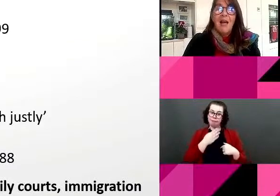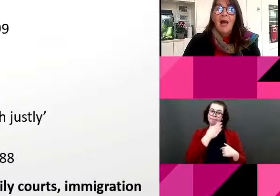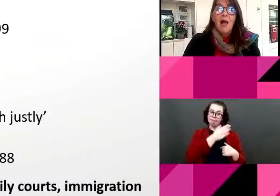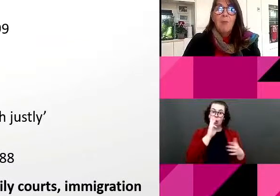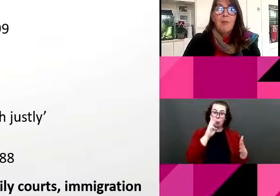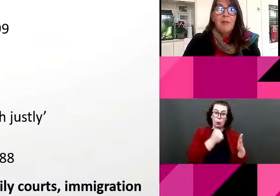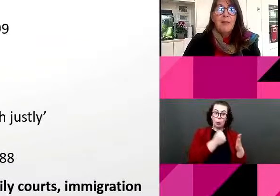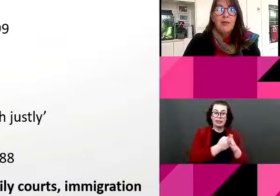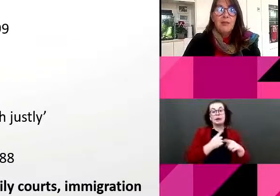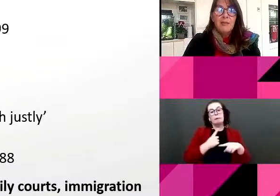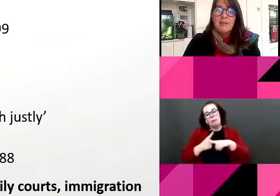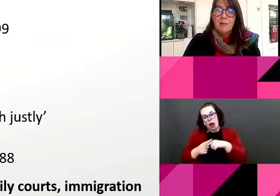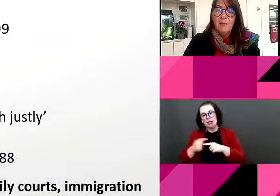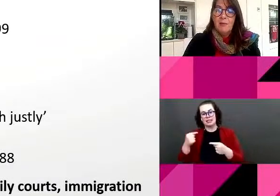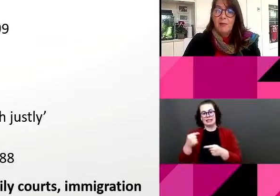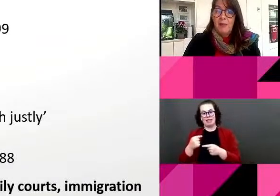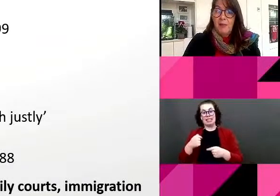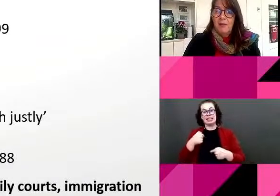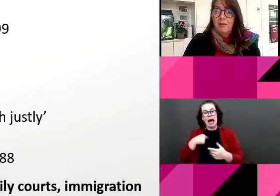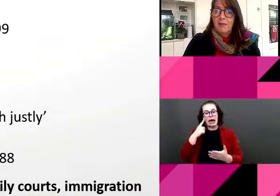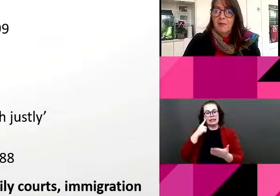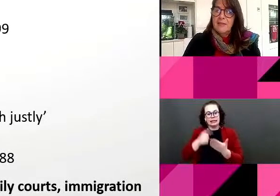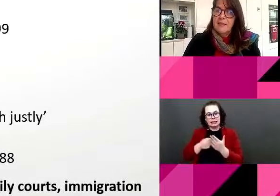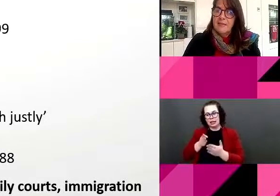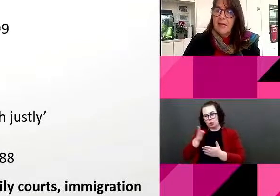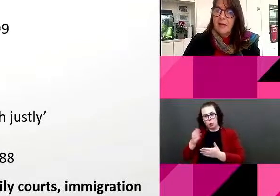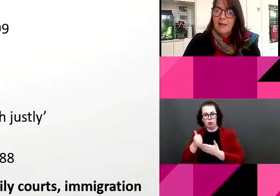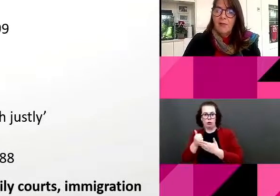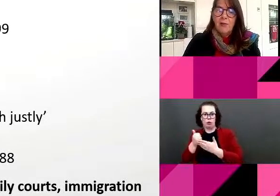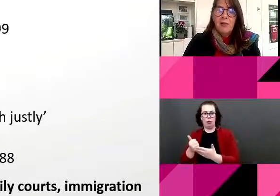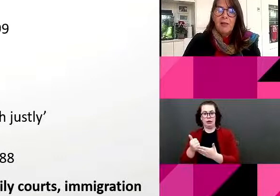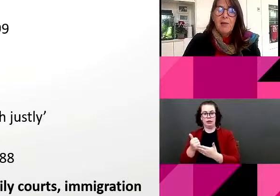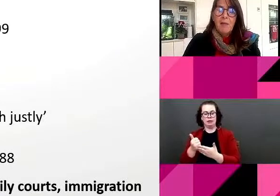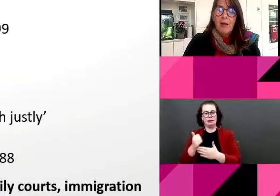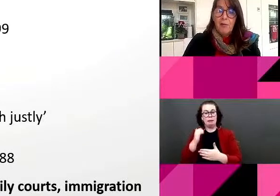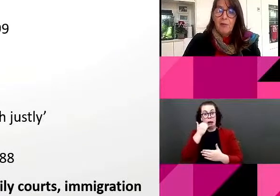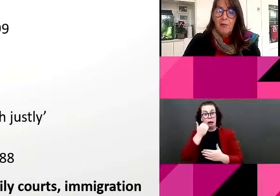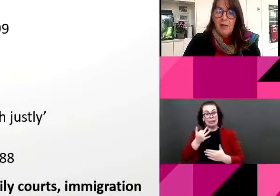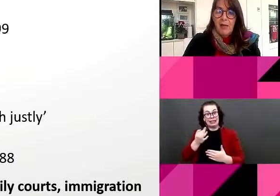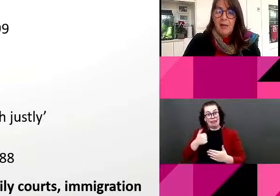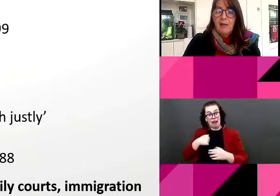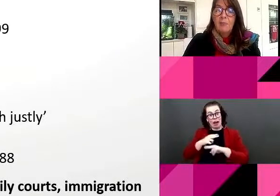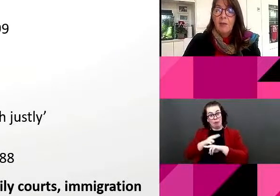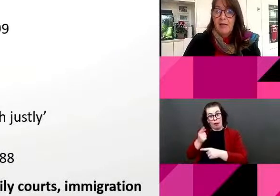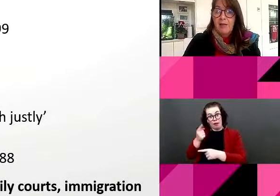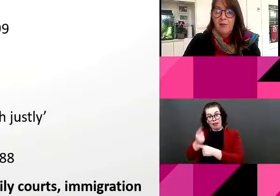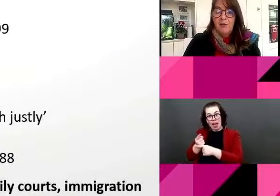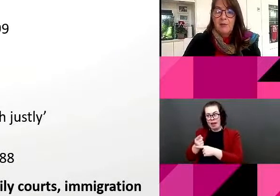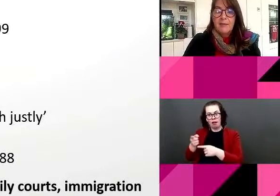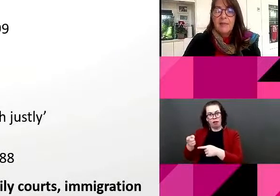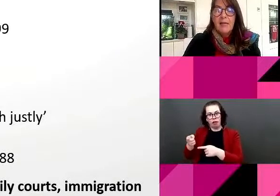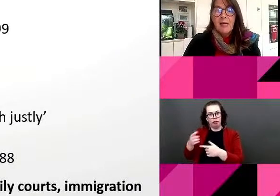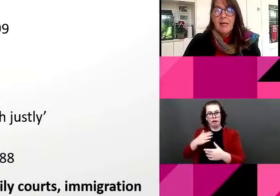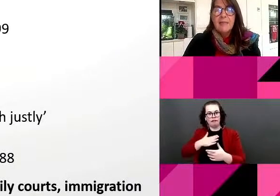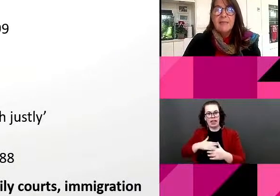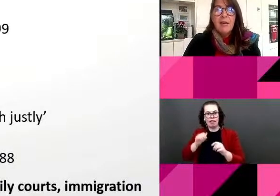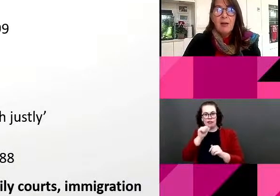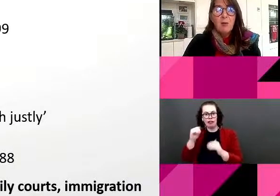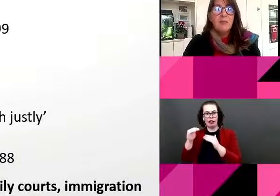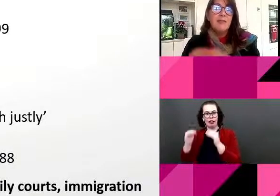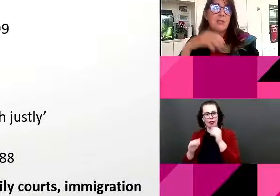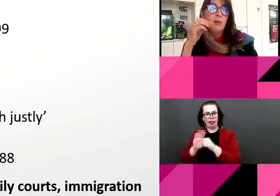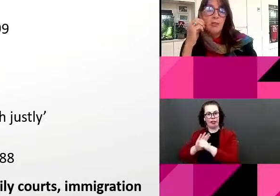defendants because we feel that this is an unlevel, an unfair playing field. And